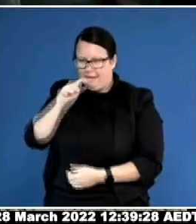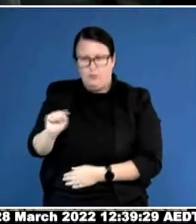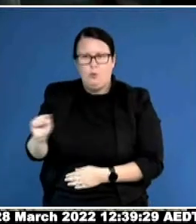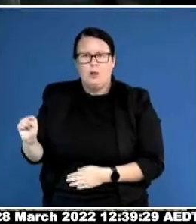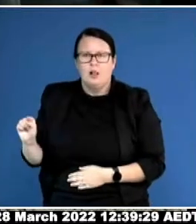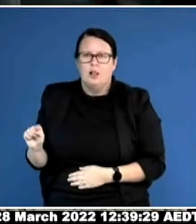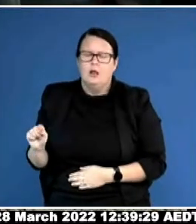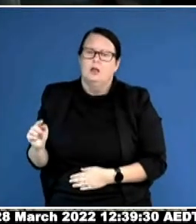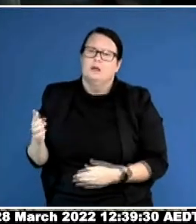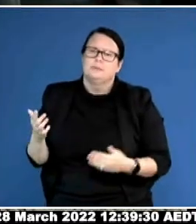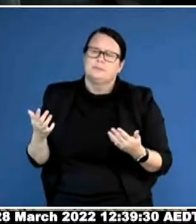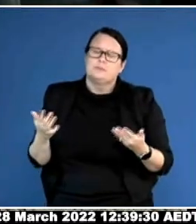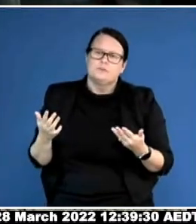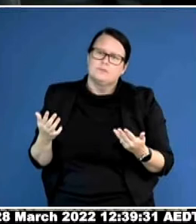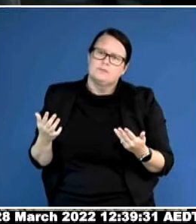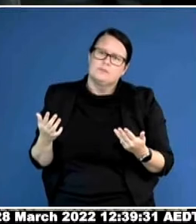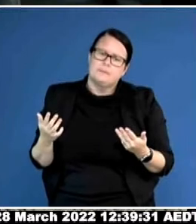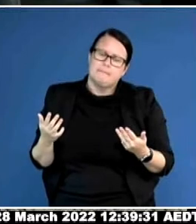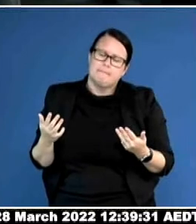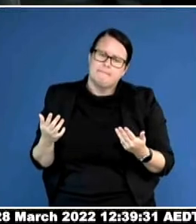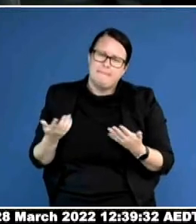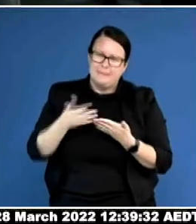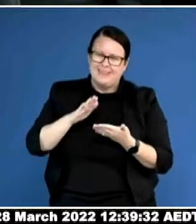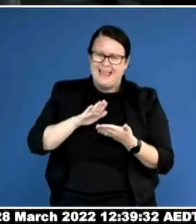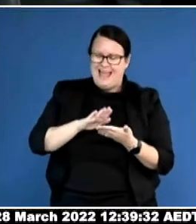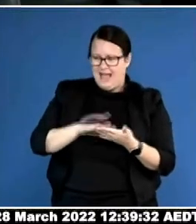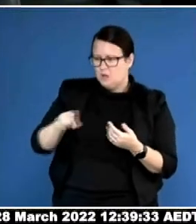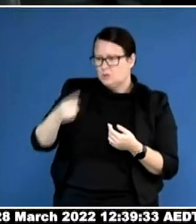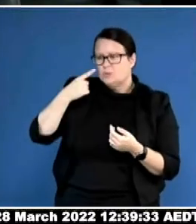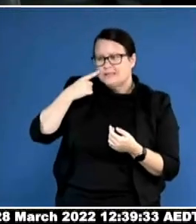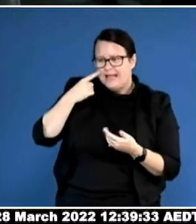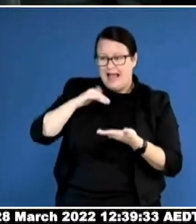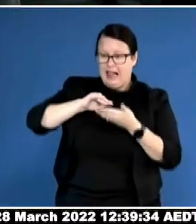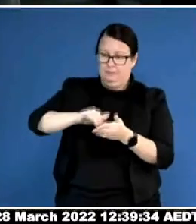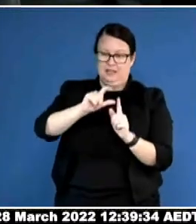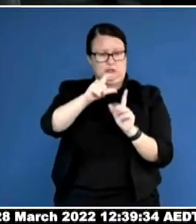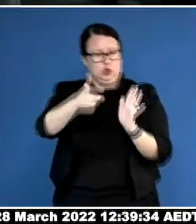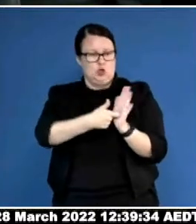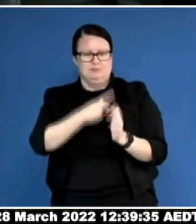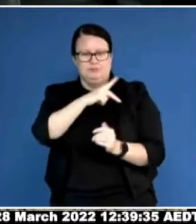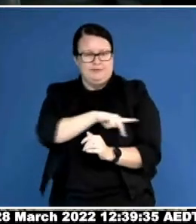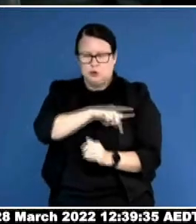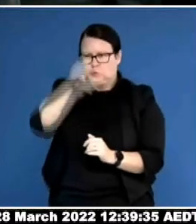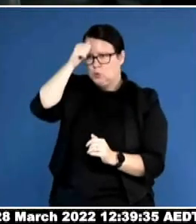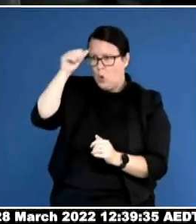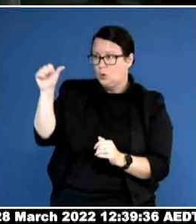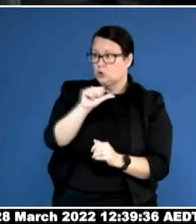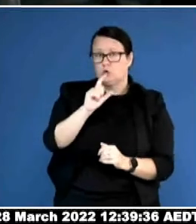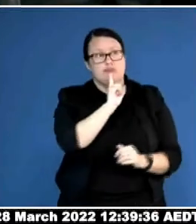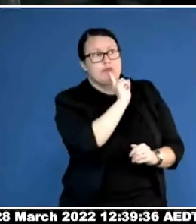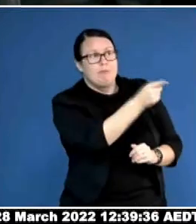So where do you sort of see helping maybe practitioners know about reporting or not reporting? What do you think